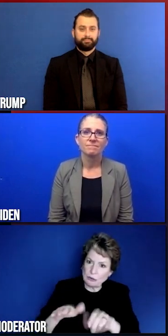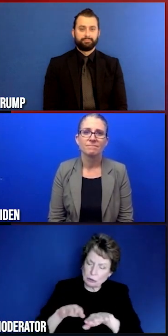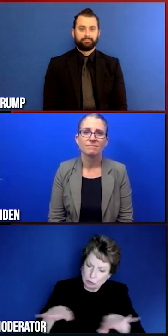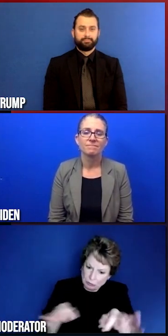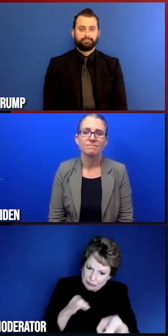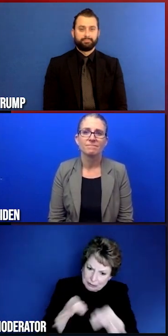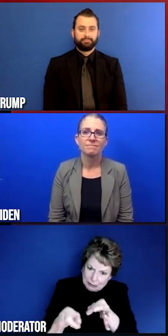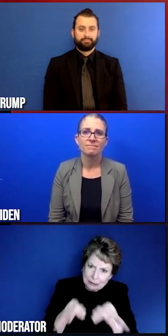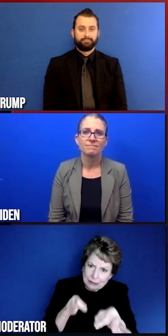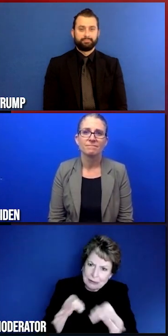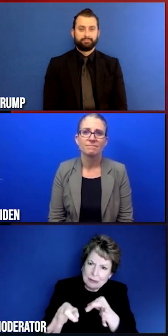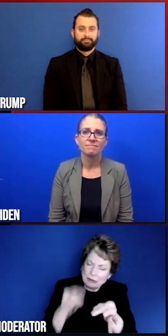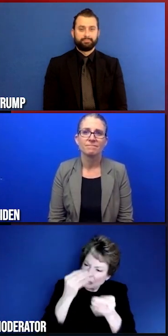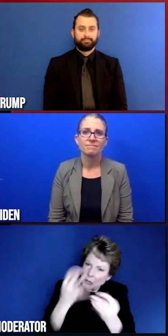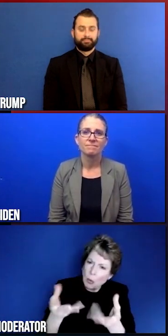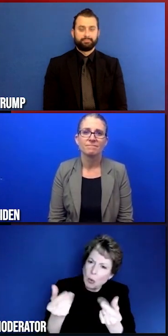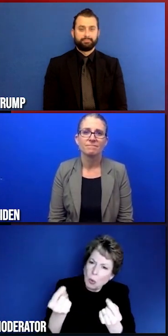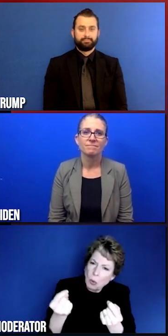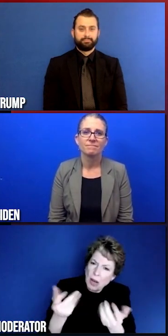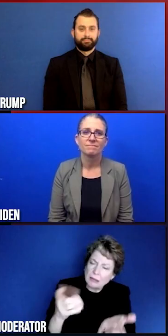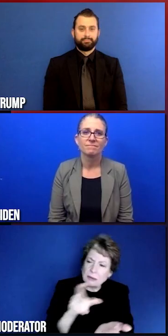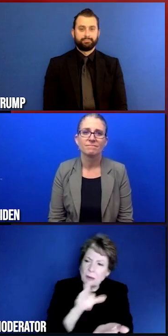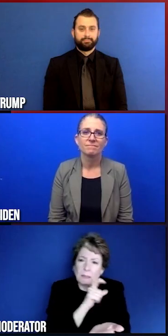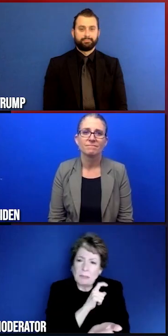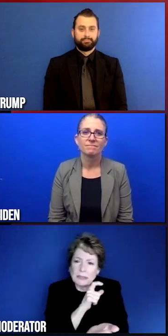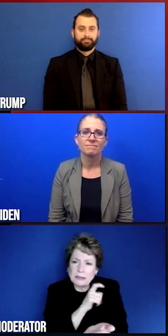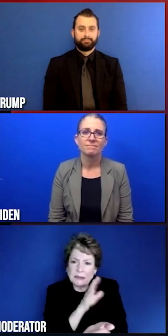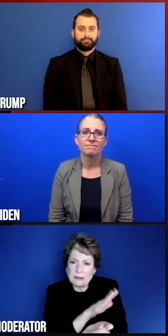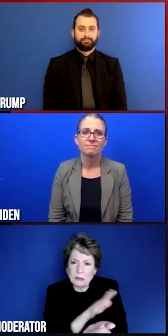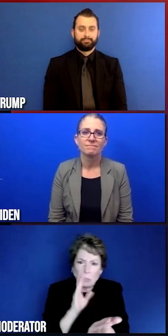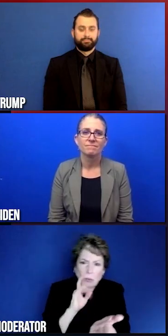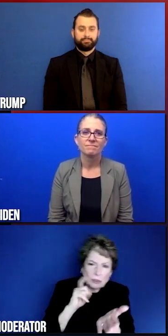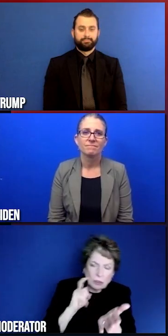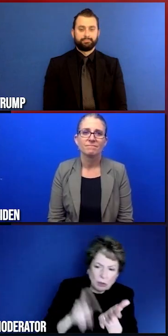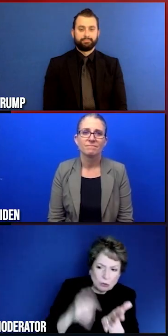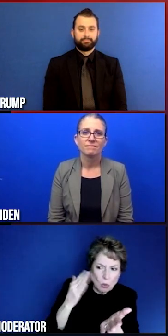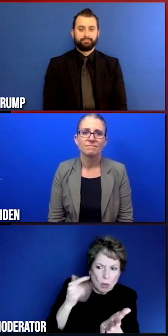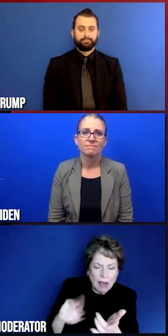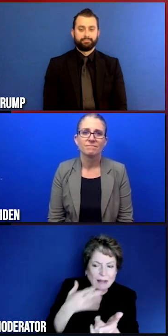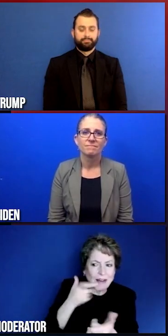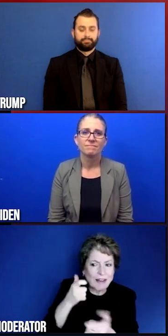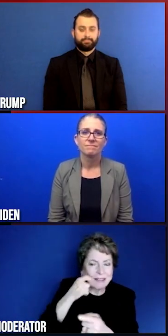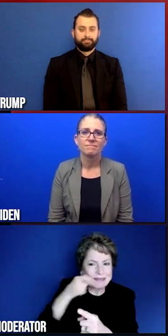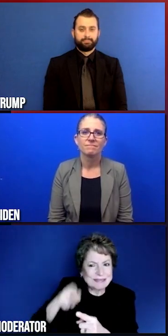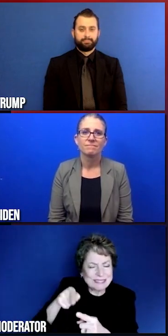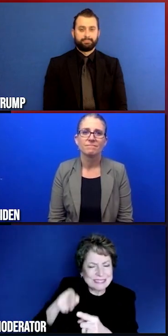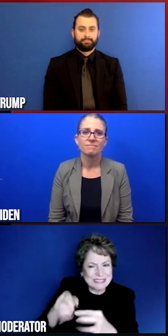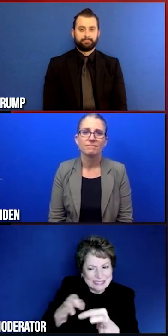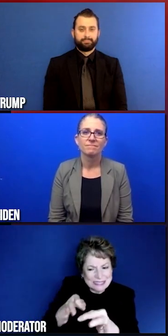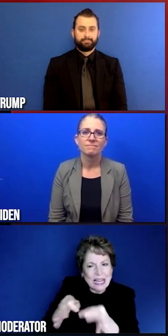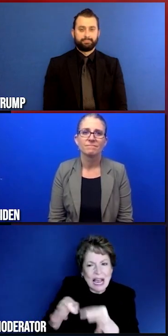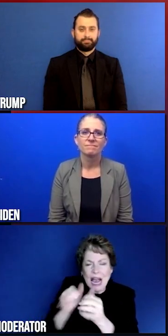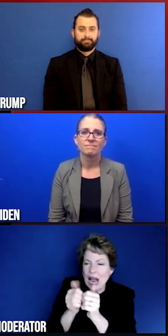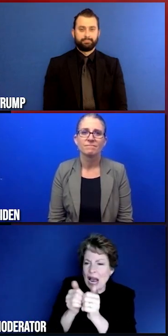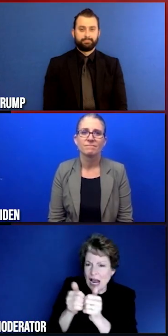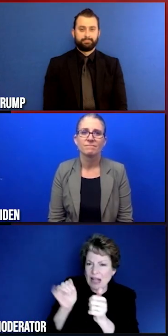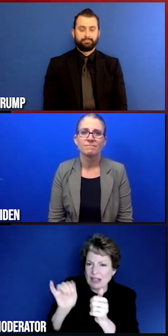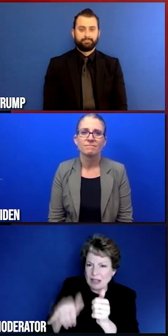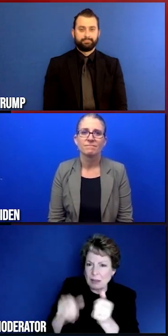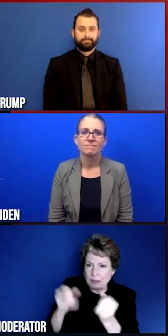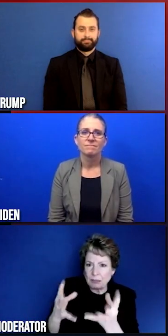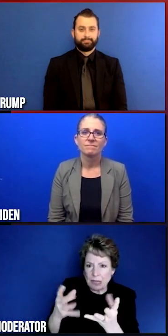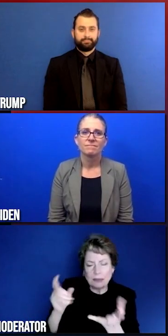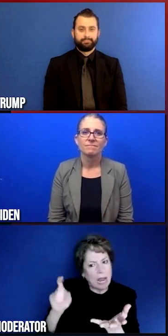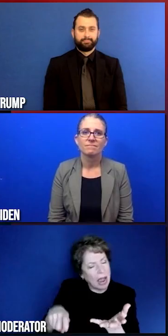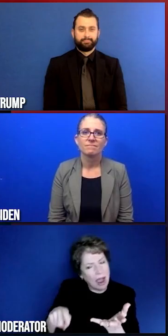police, for no reason other than the color of their skin. Mr. Vice President, in the next 2 minutes, I want you to speak directly to